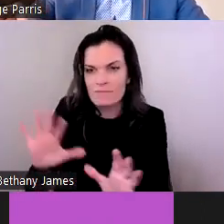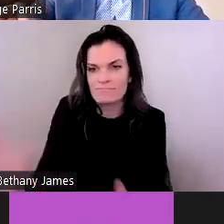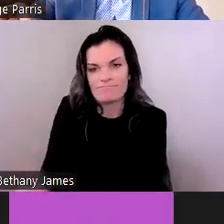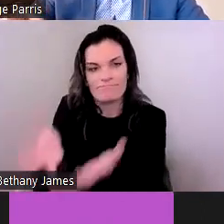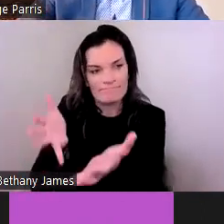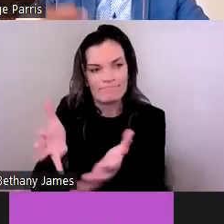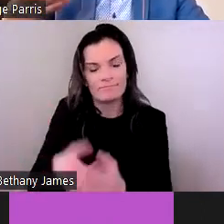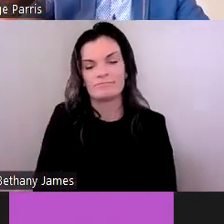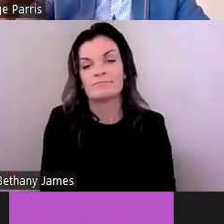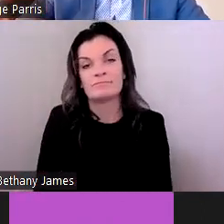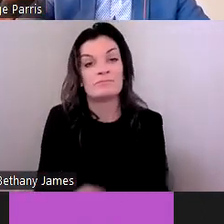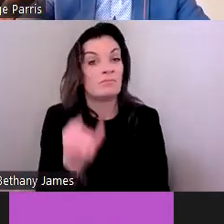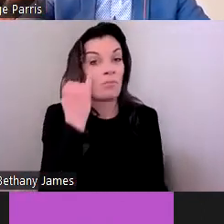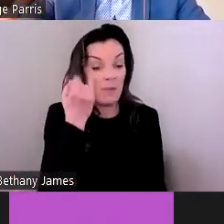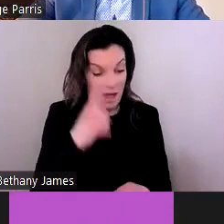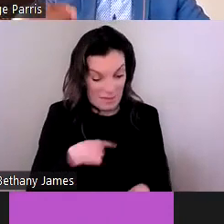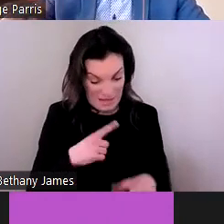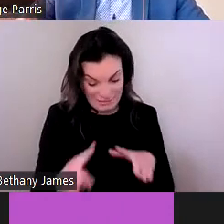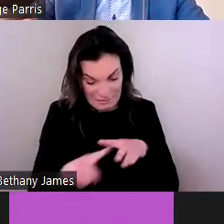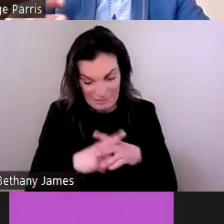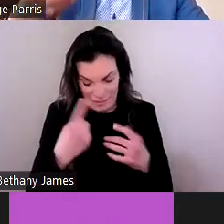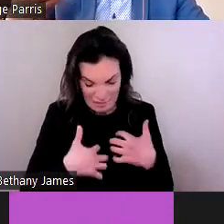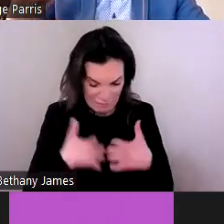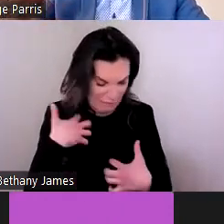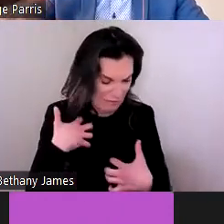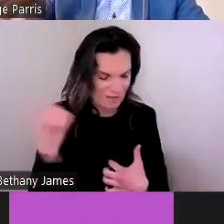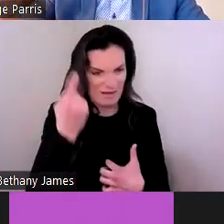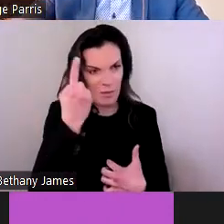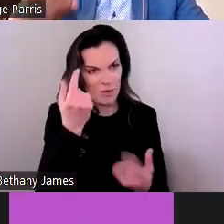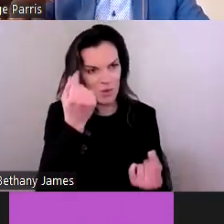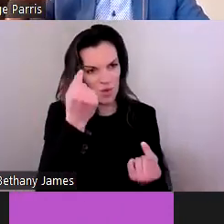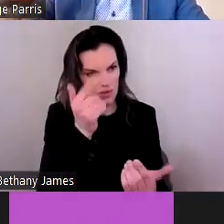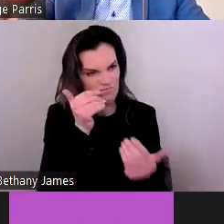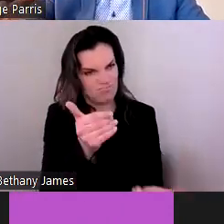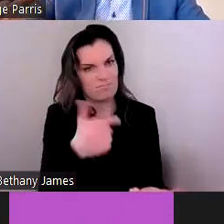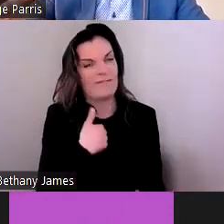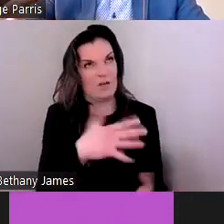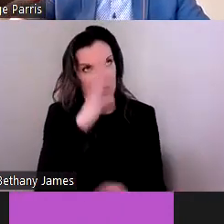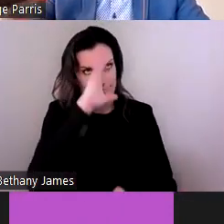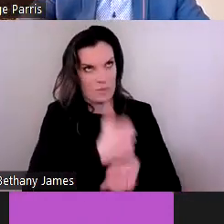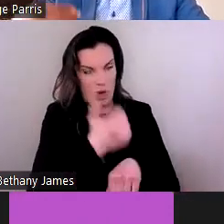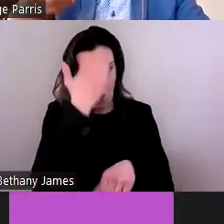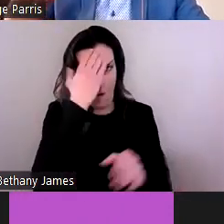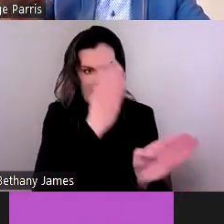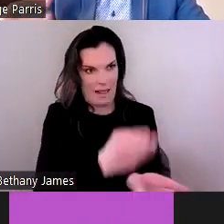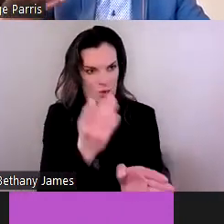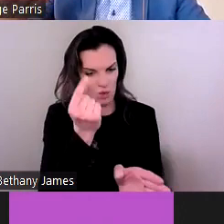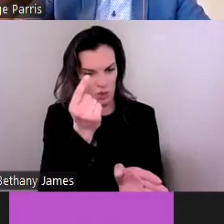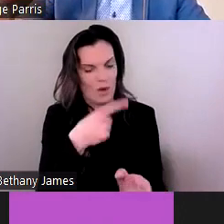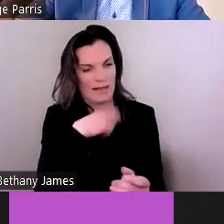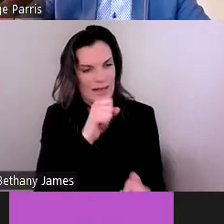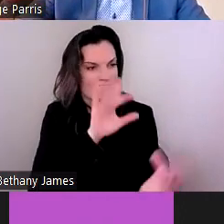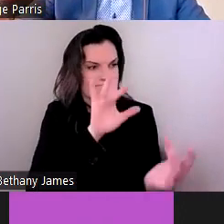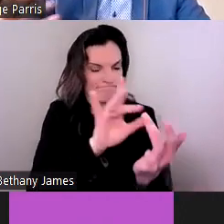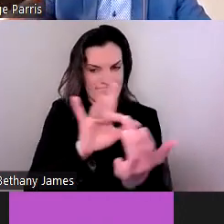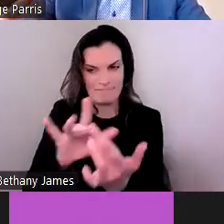to? Do you have a mentor? Do you have someone that you can say, you know what, this was my day. How would you have dealt with